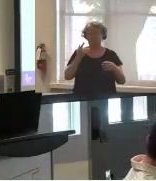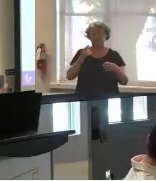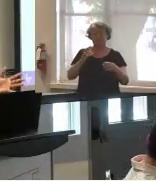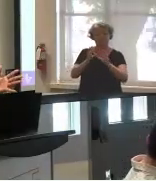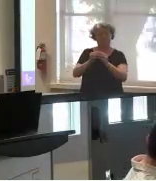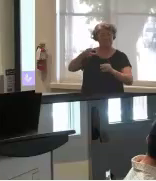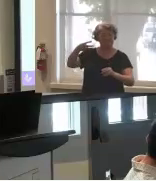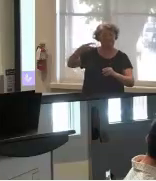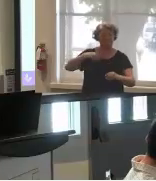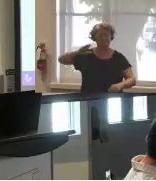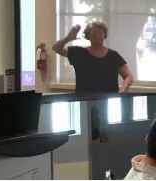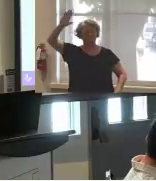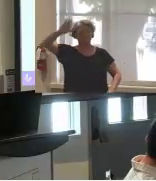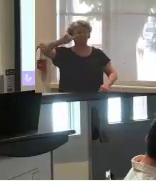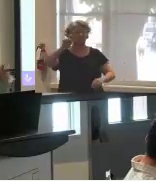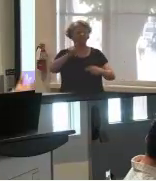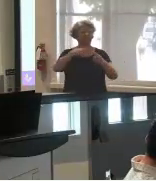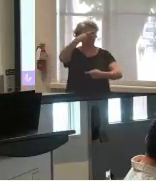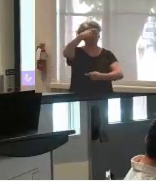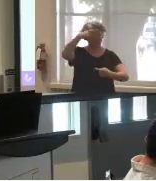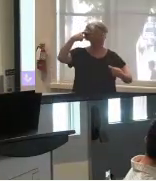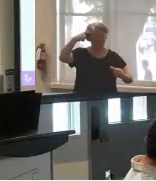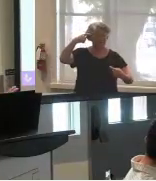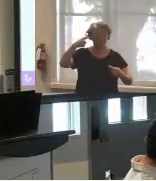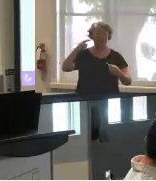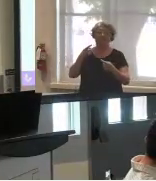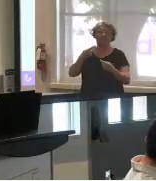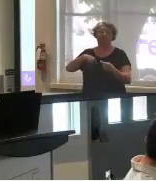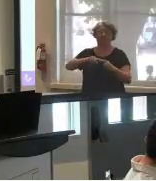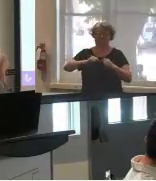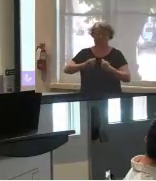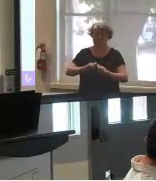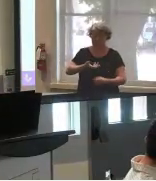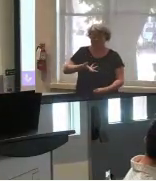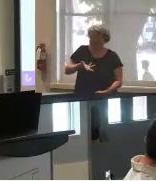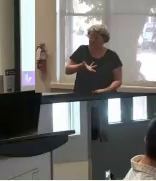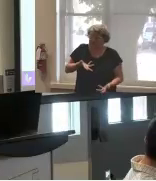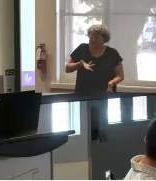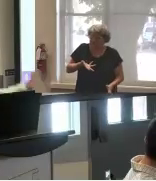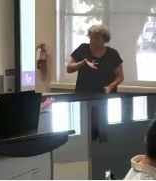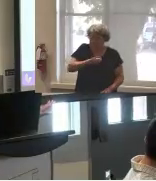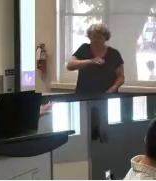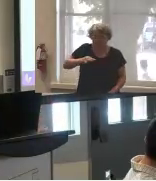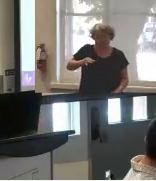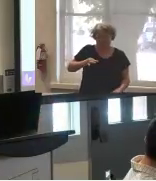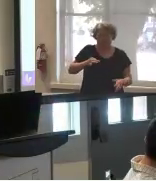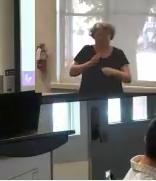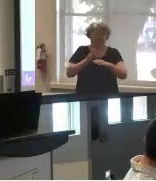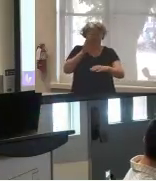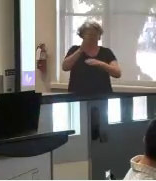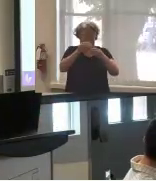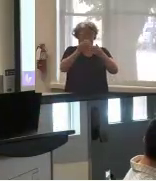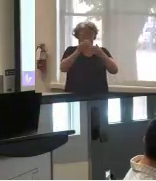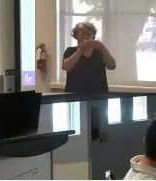two, I asked the question about vicarious trauma, because we are a team of just five of us, and we are providing this entire service delivery